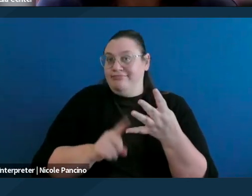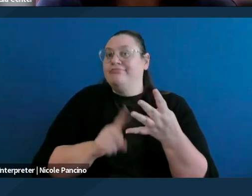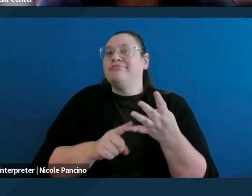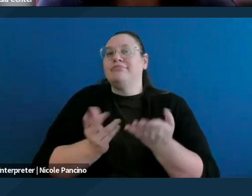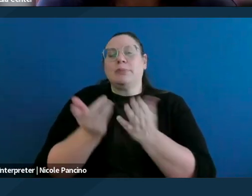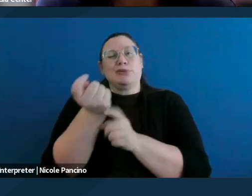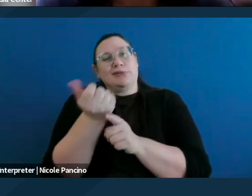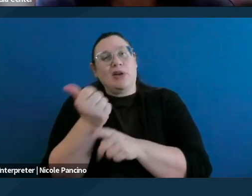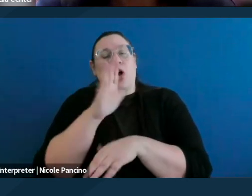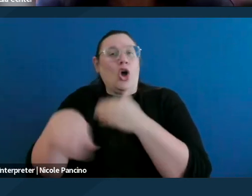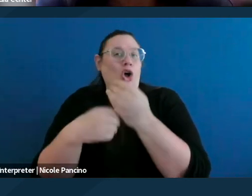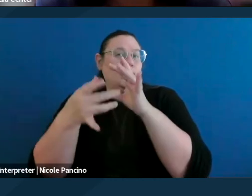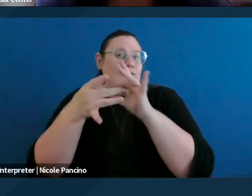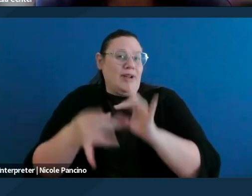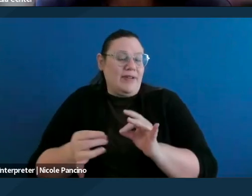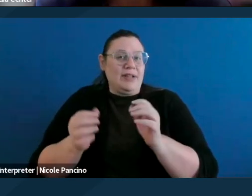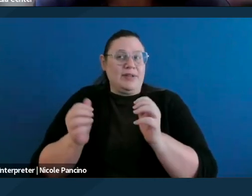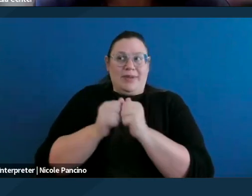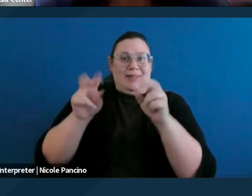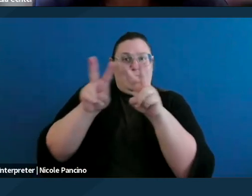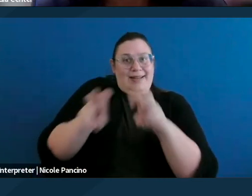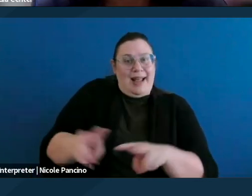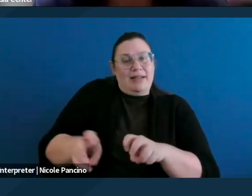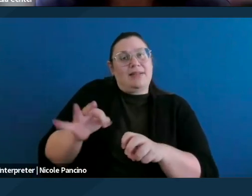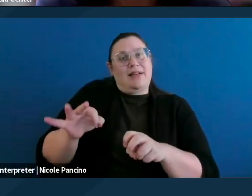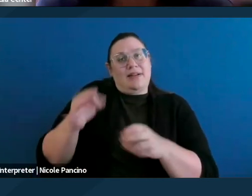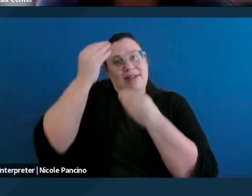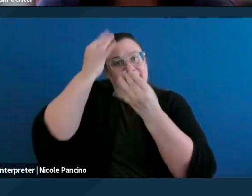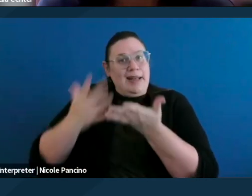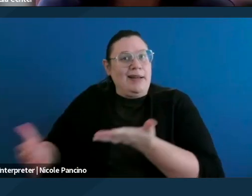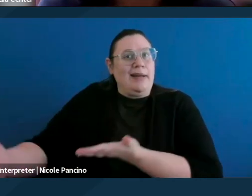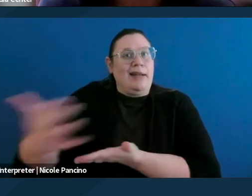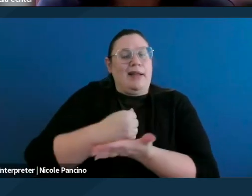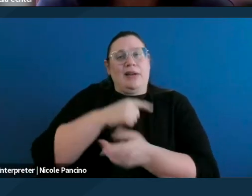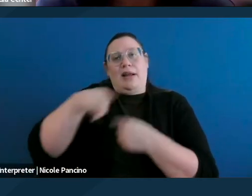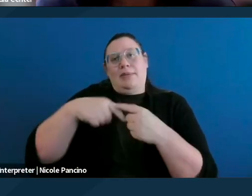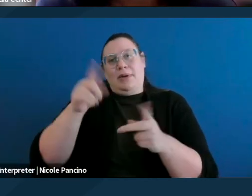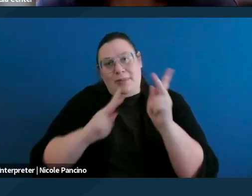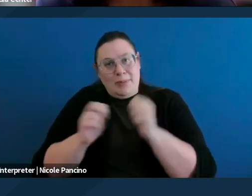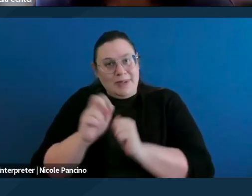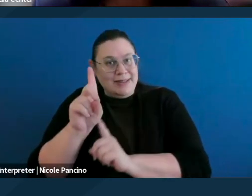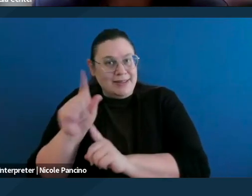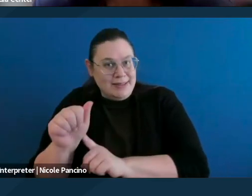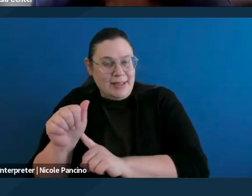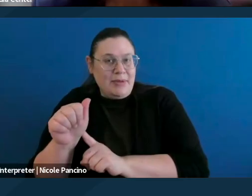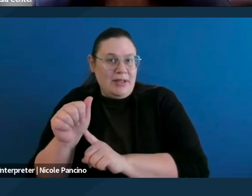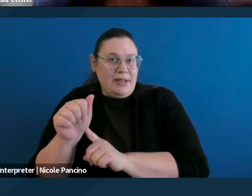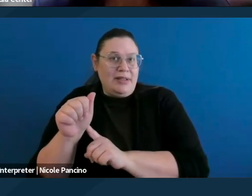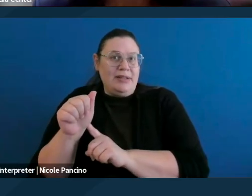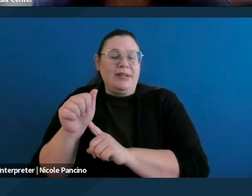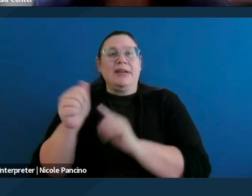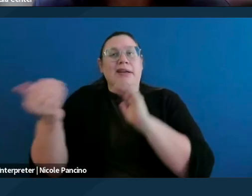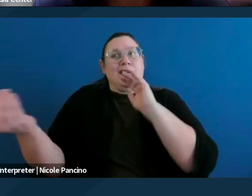delete all references to the analysis of the data collected about people with disabilities, that comparison